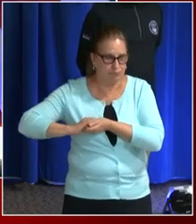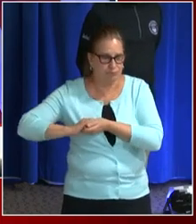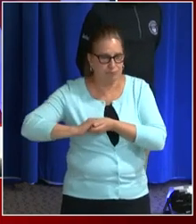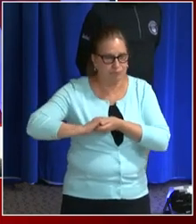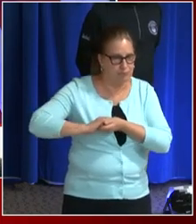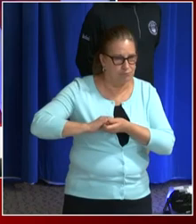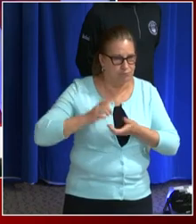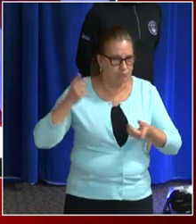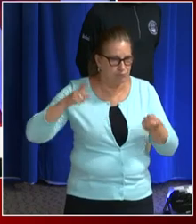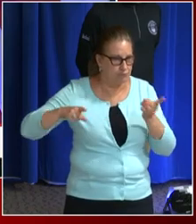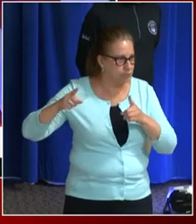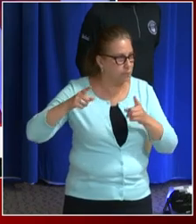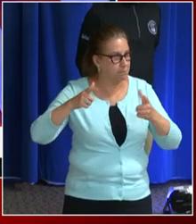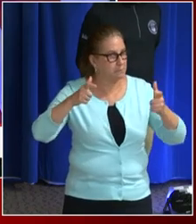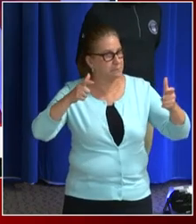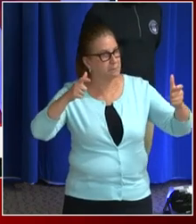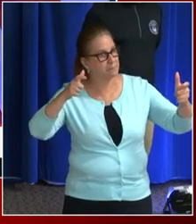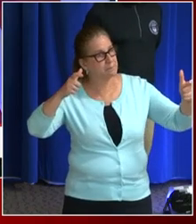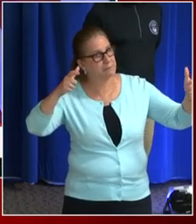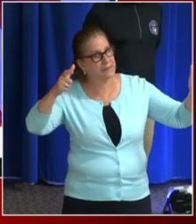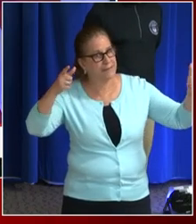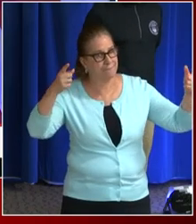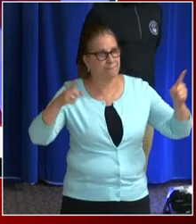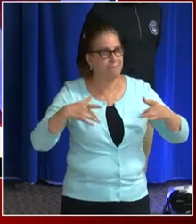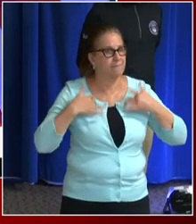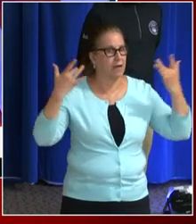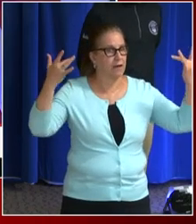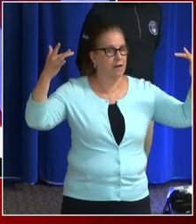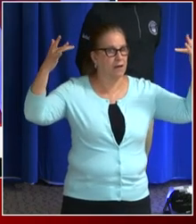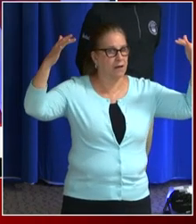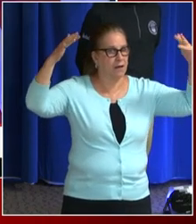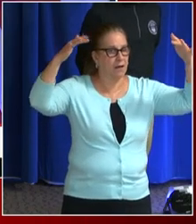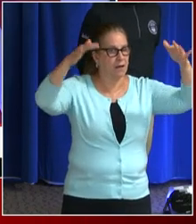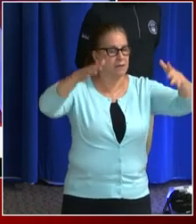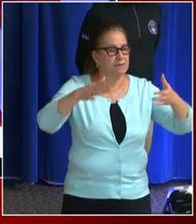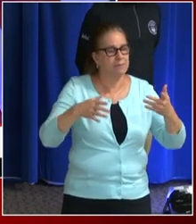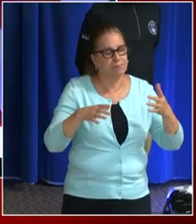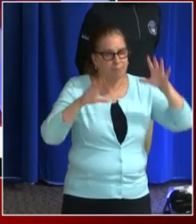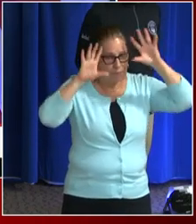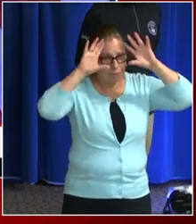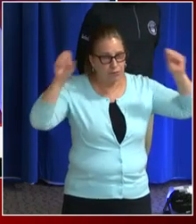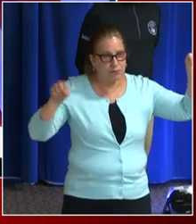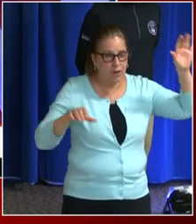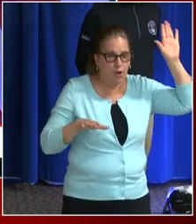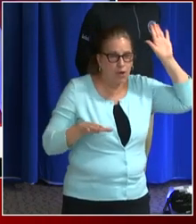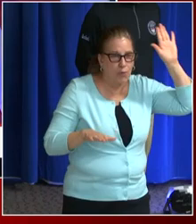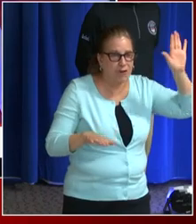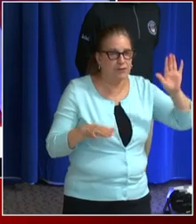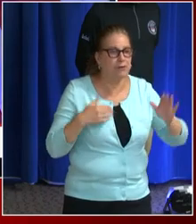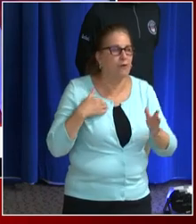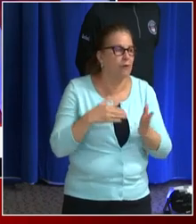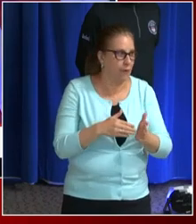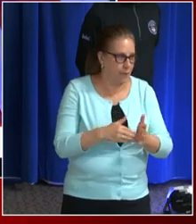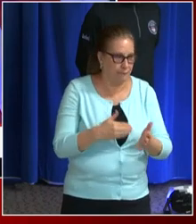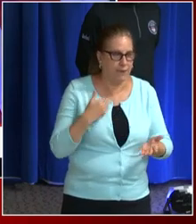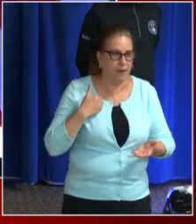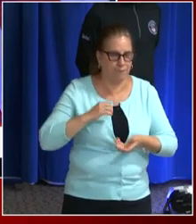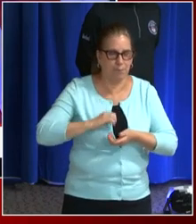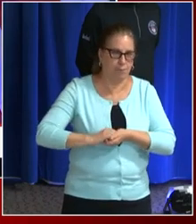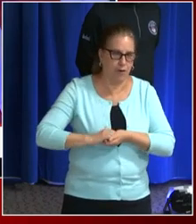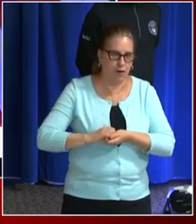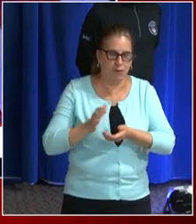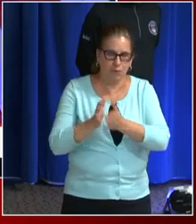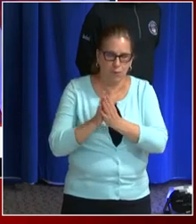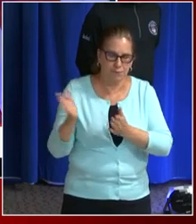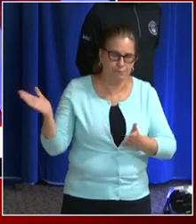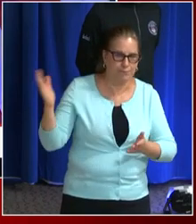familiar when we do the inauguration and have to police that. We put a mutual assistance call out, not just to this